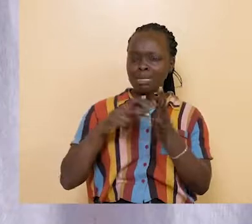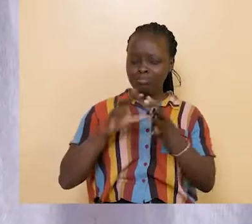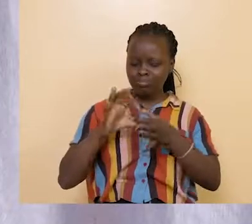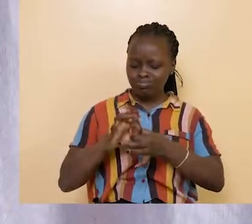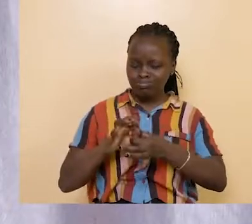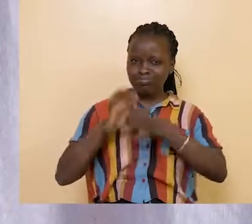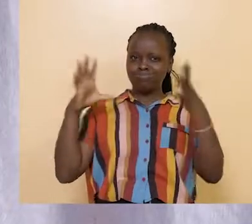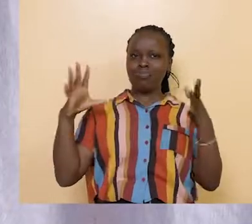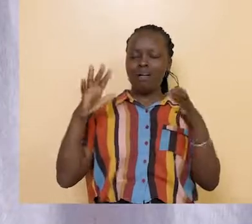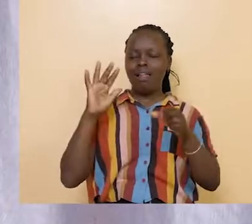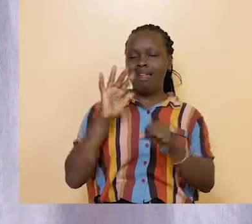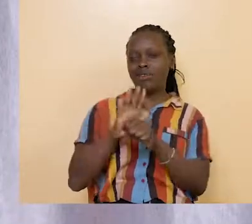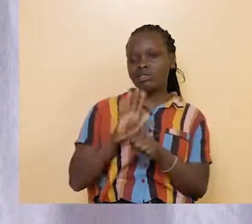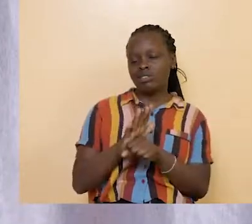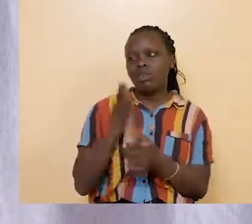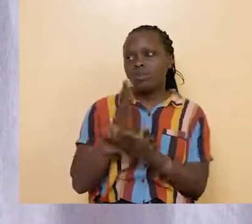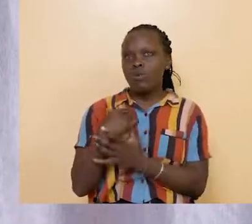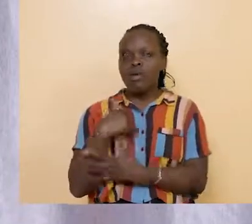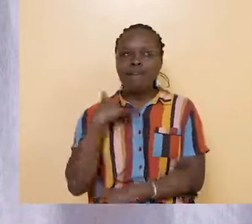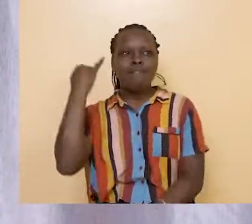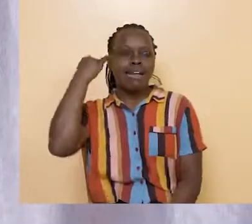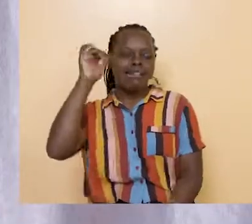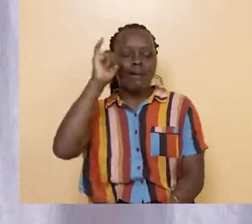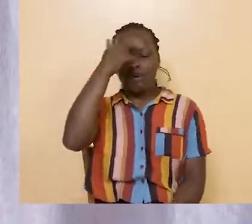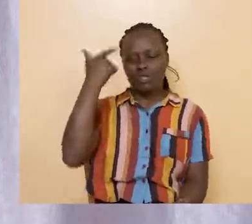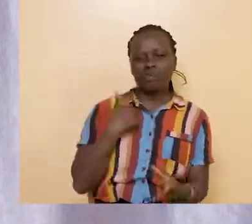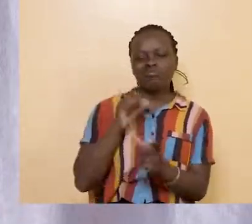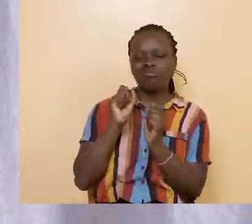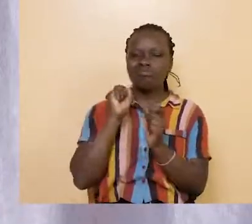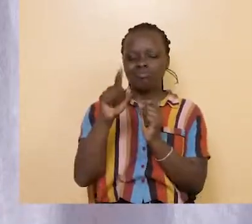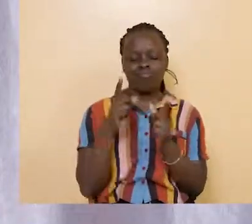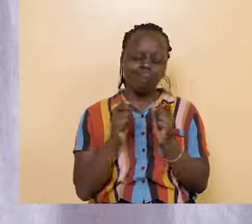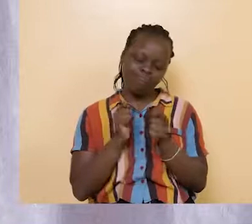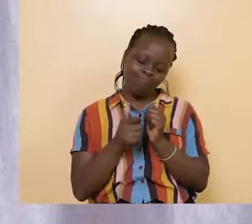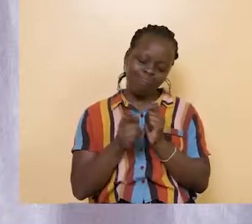another. We tend to have this idea that because we are chatting